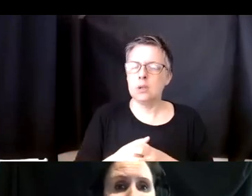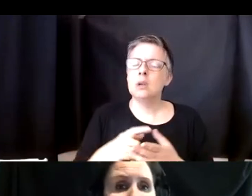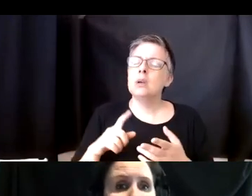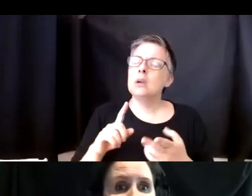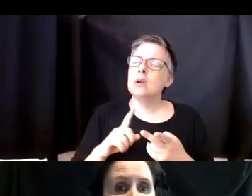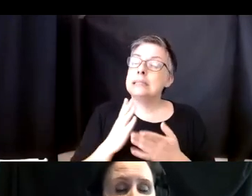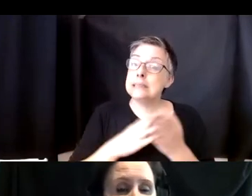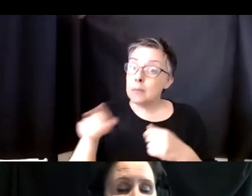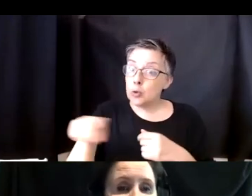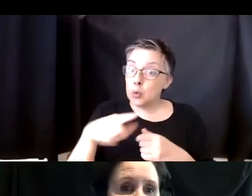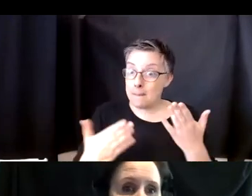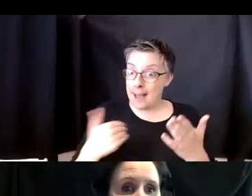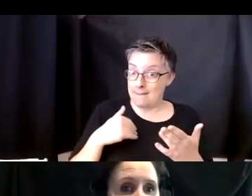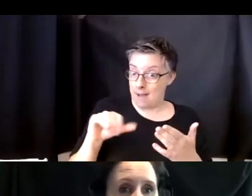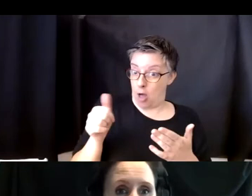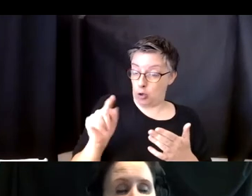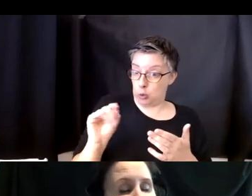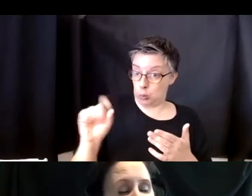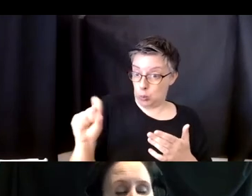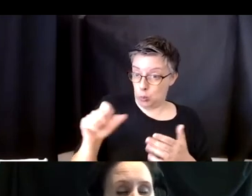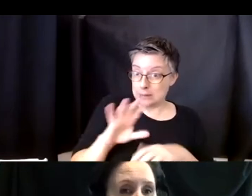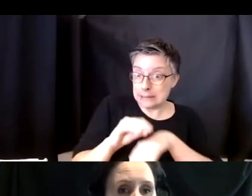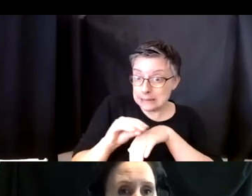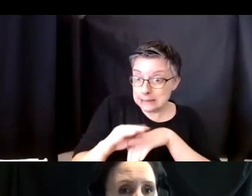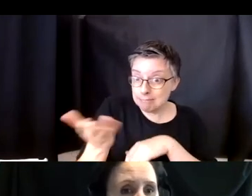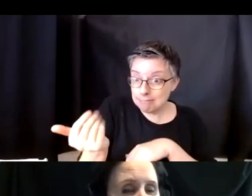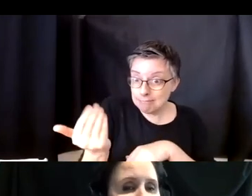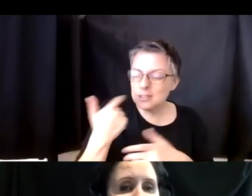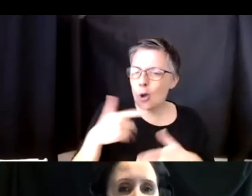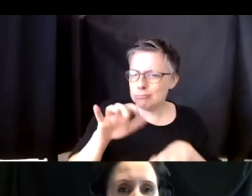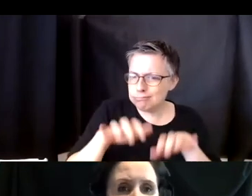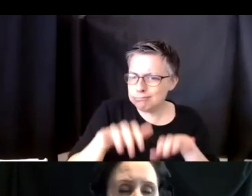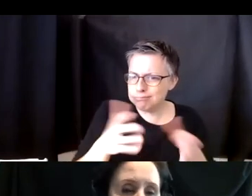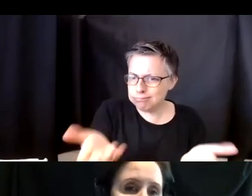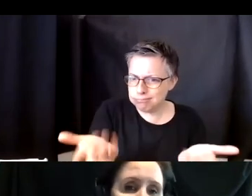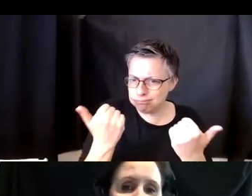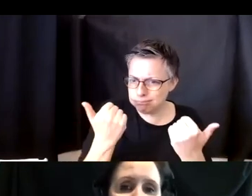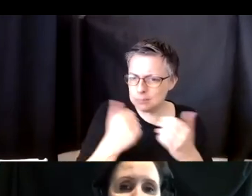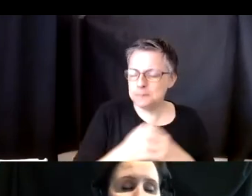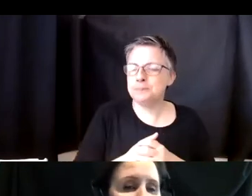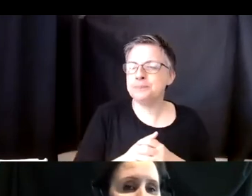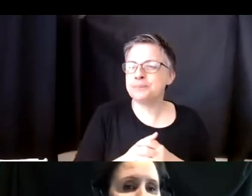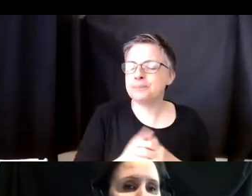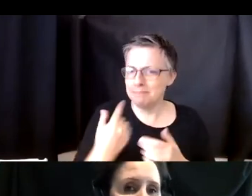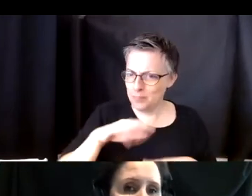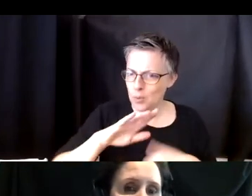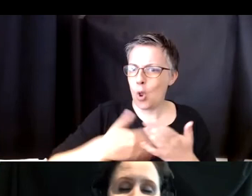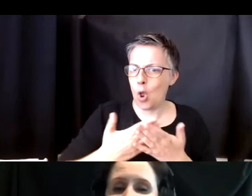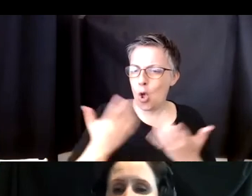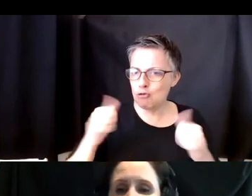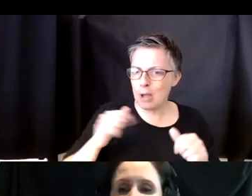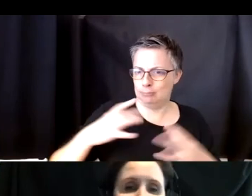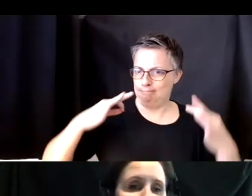you may have other tools and feedbacks and tips. So why don't you go ahead and share those in Q&A, and we can all try to